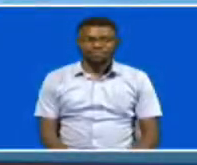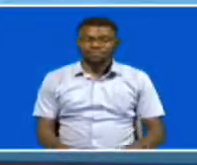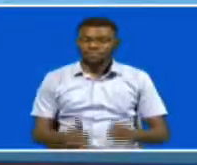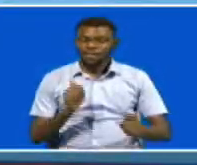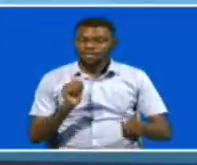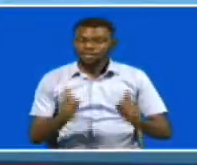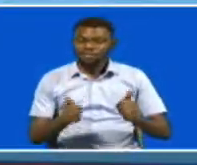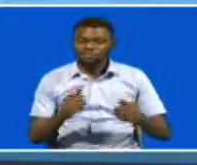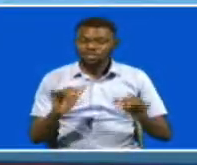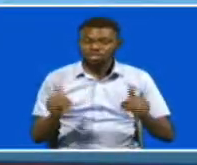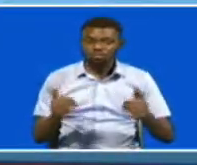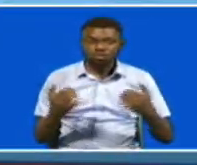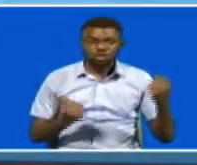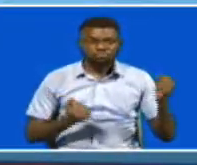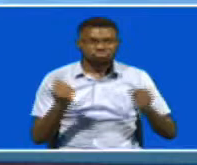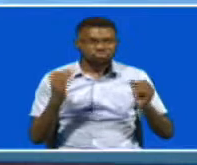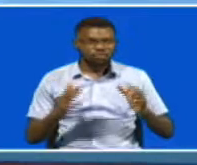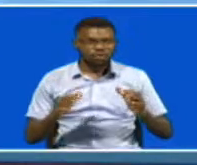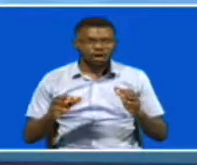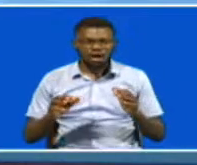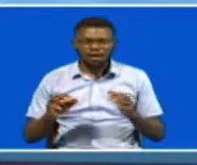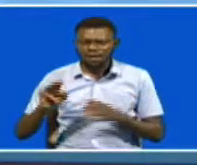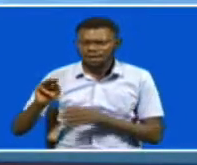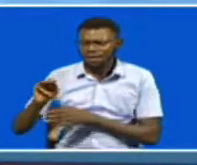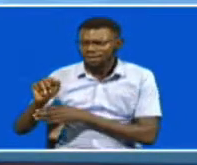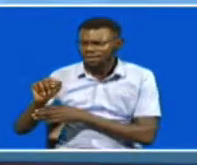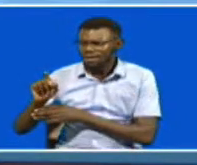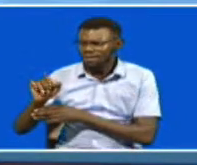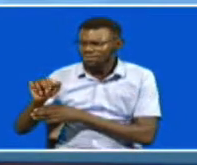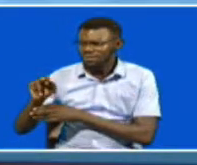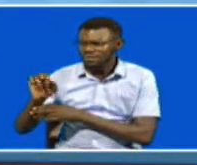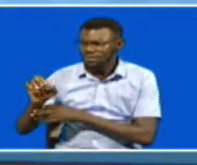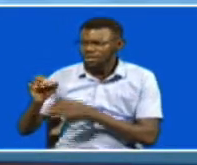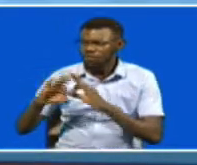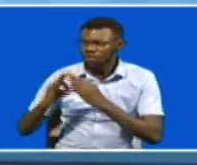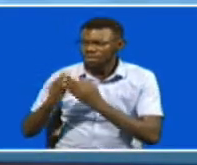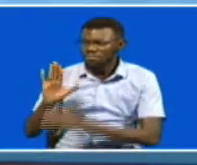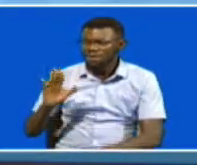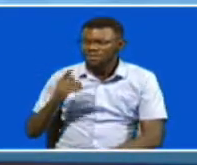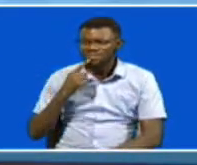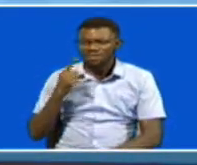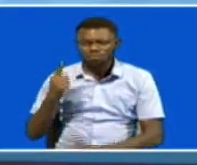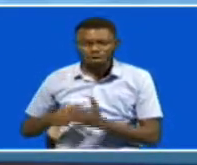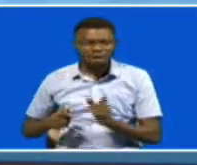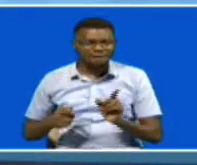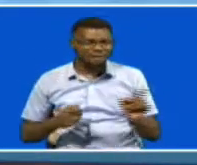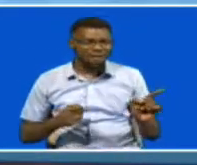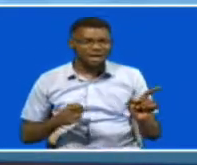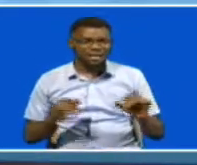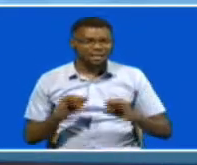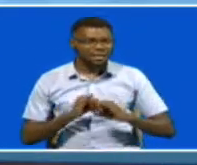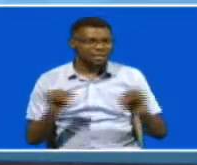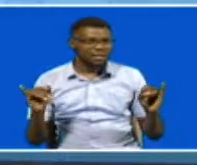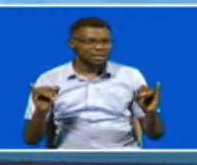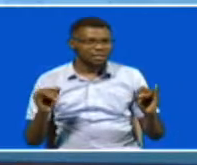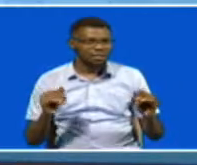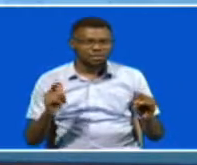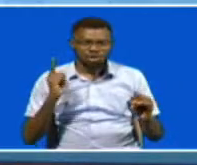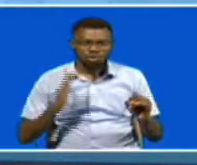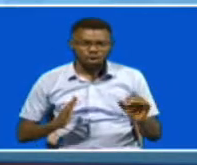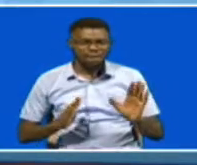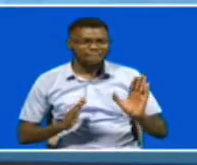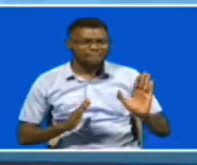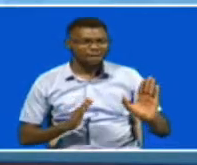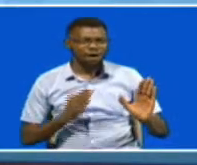The sports news, rally driver Maxine Wahome's family insists that the rallyist is innocent. Through their lawyer, Philip Murgo, they want the